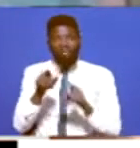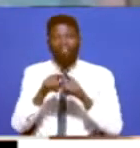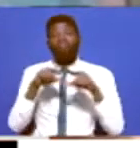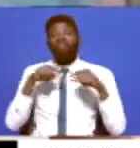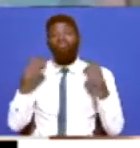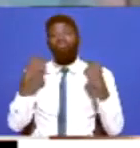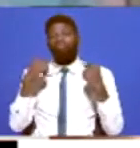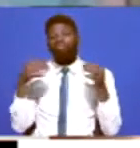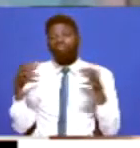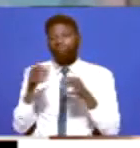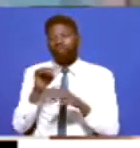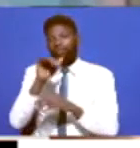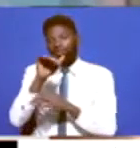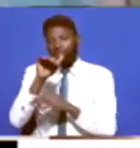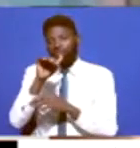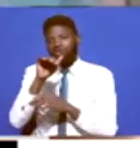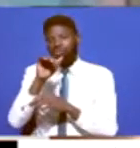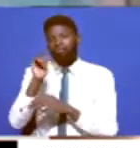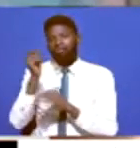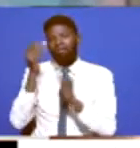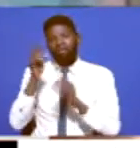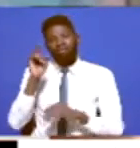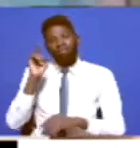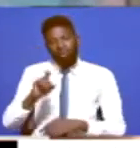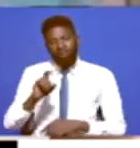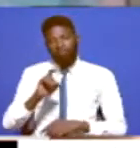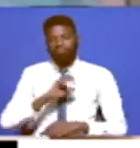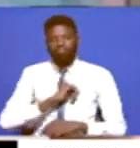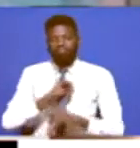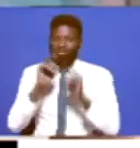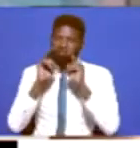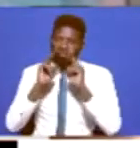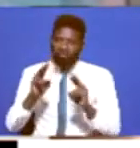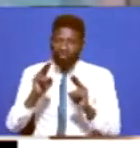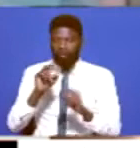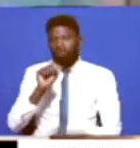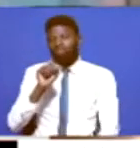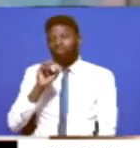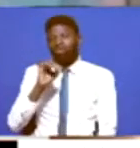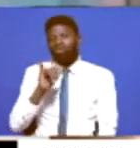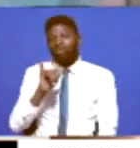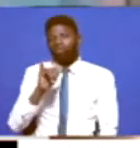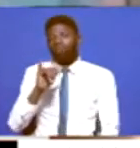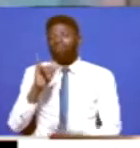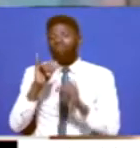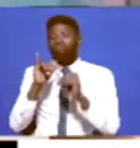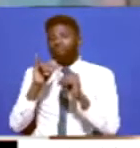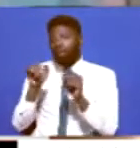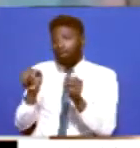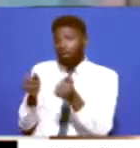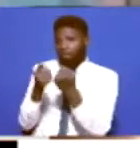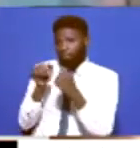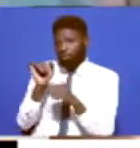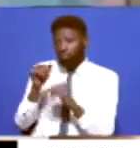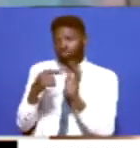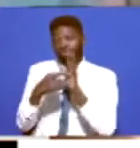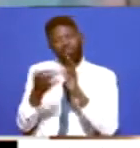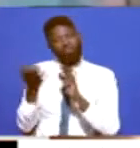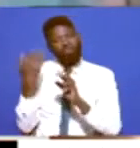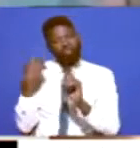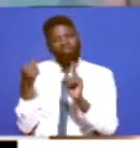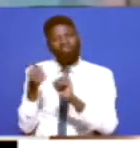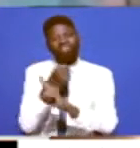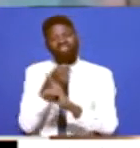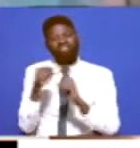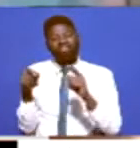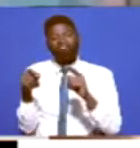saying the Soy incident was a reminder of the ugly face of violent political intolerance that the country has worked so hard to